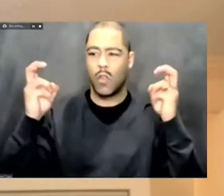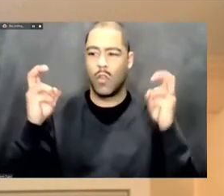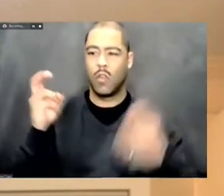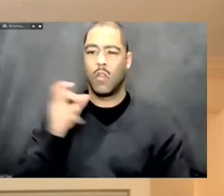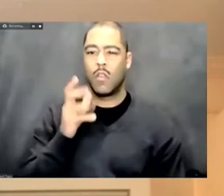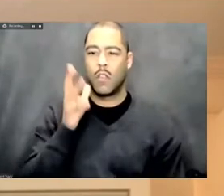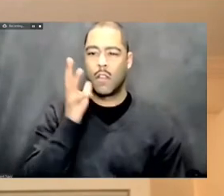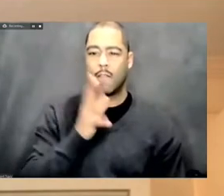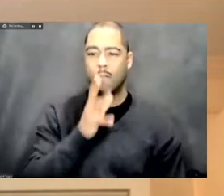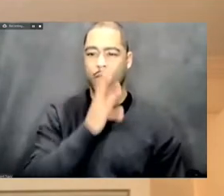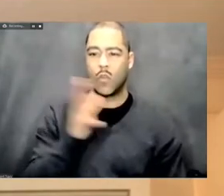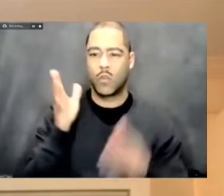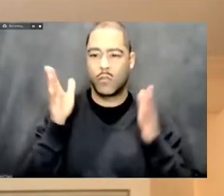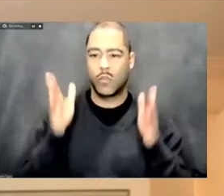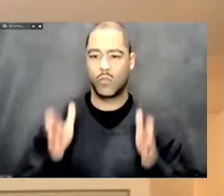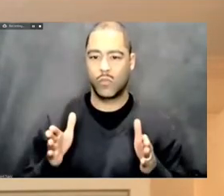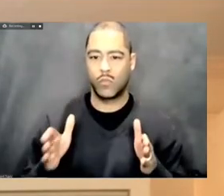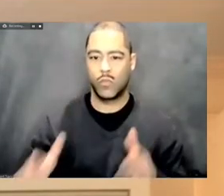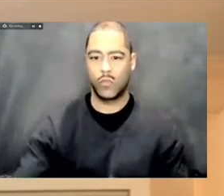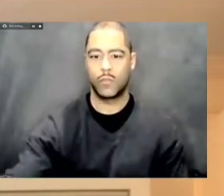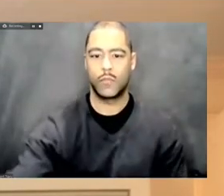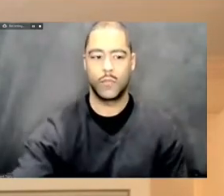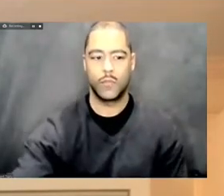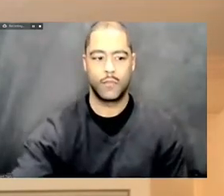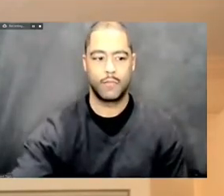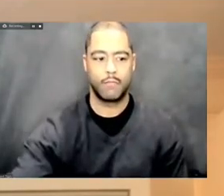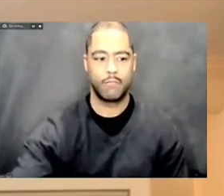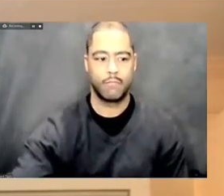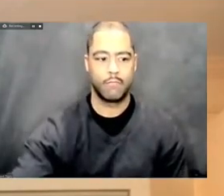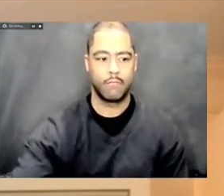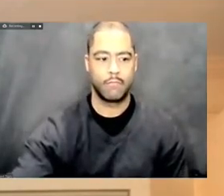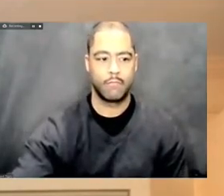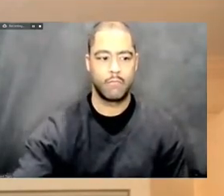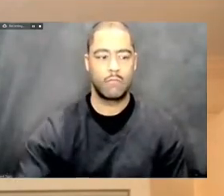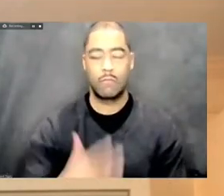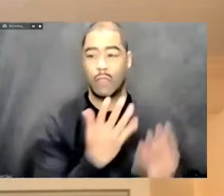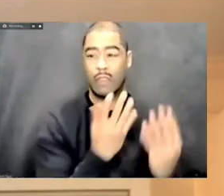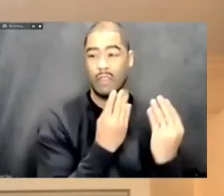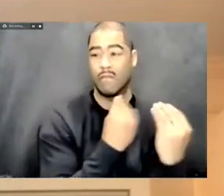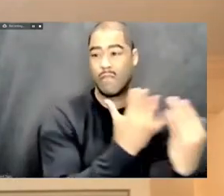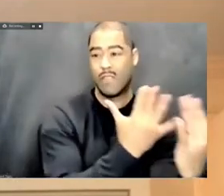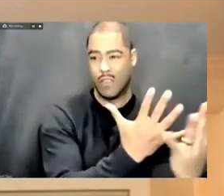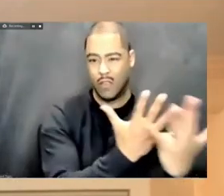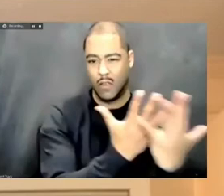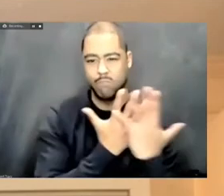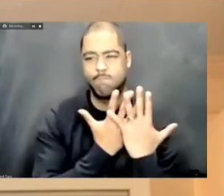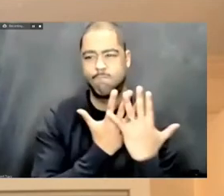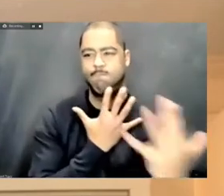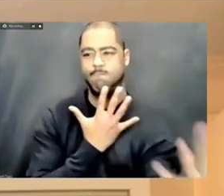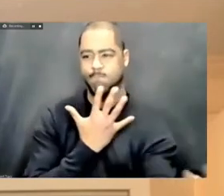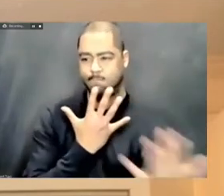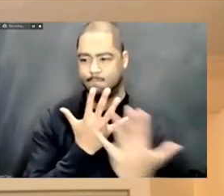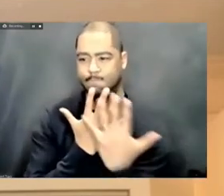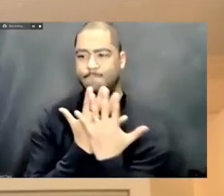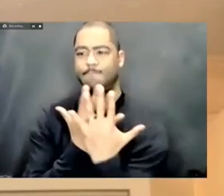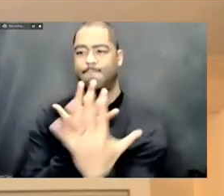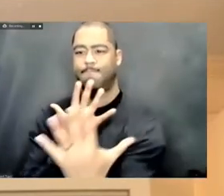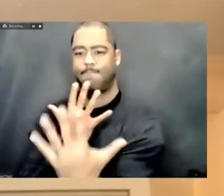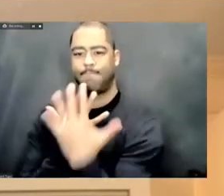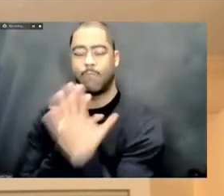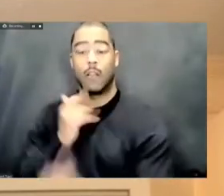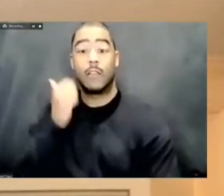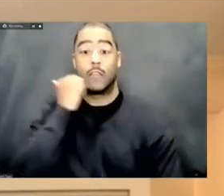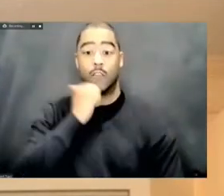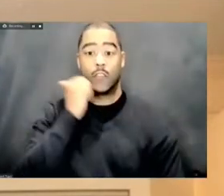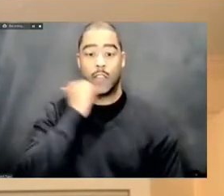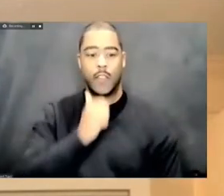Each day I go into the fields to see what is growing and what remains to be done.